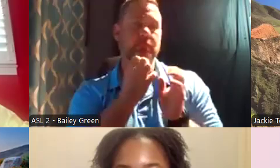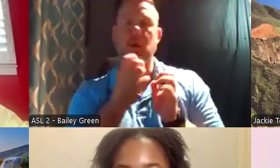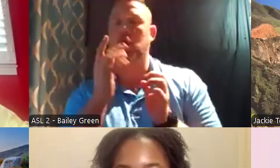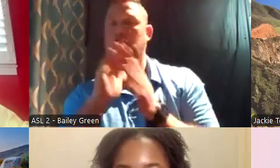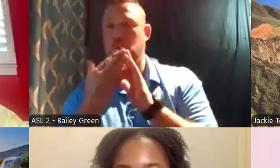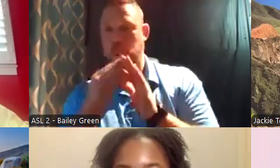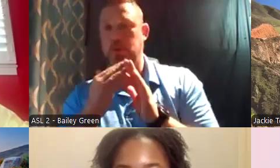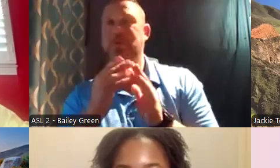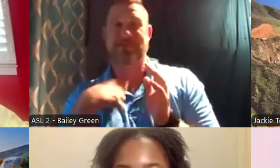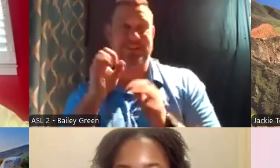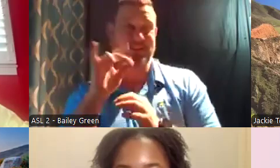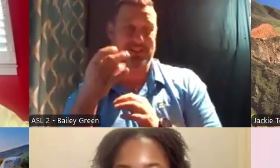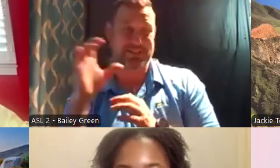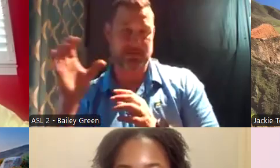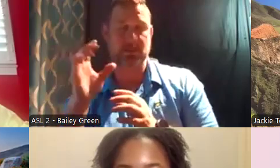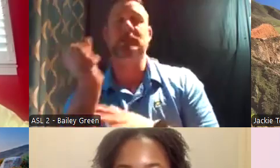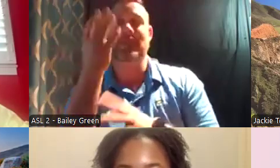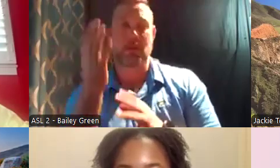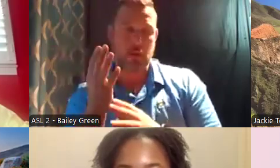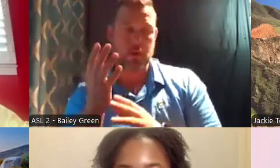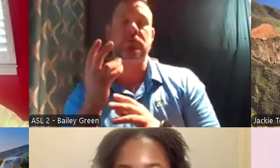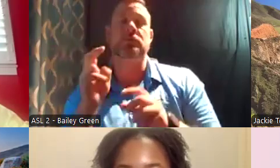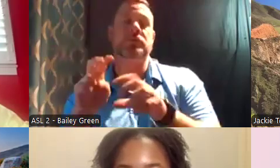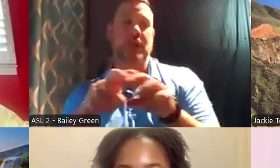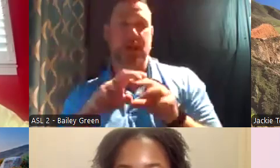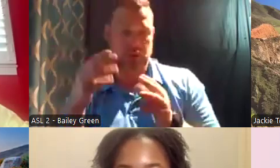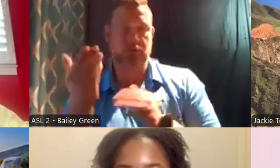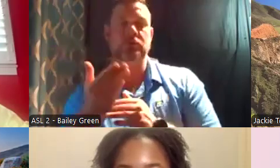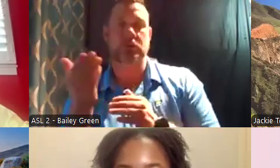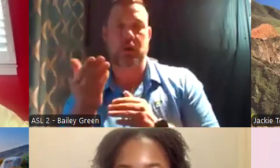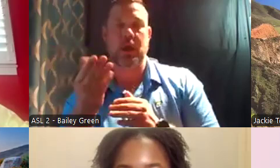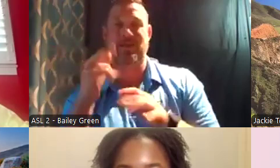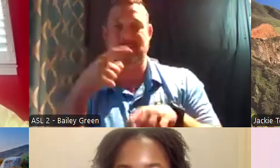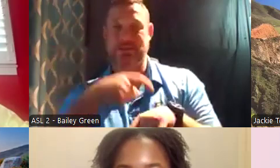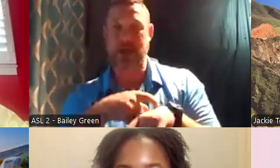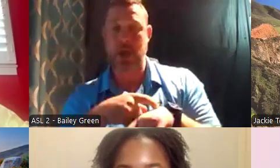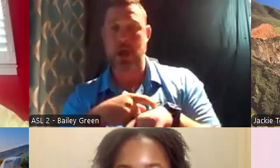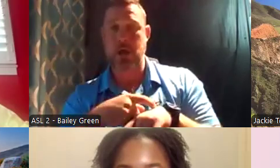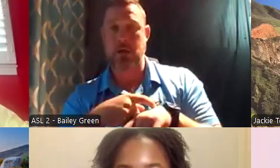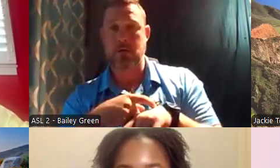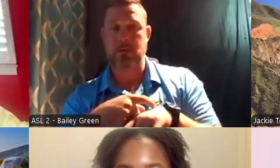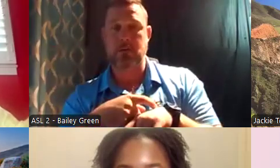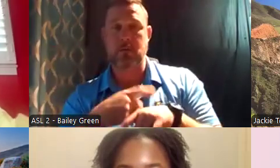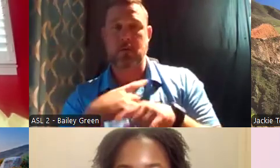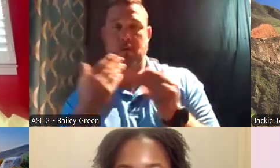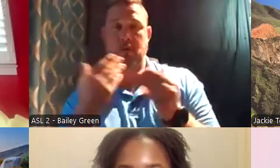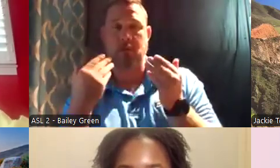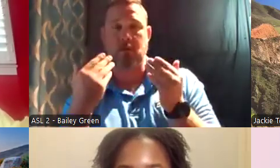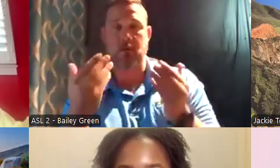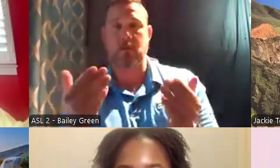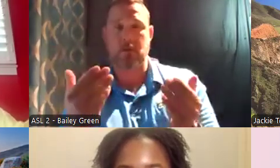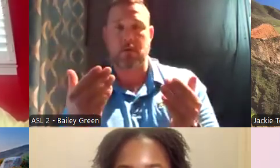EDJCC subcommittees, members, stakeholders, our chairs. And at this time, I'll go ahead